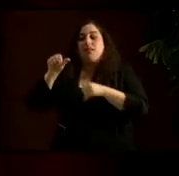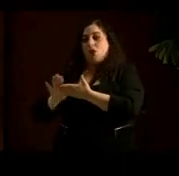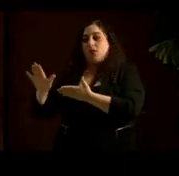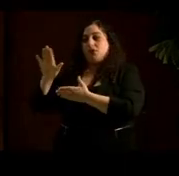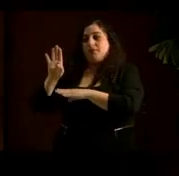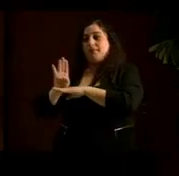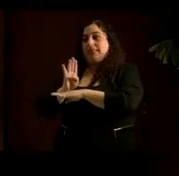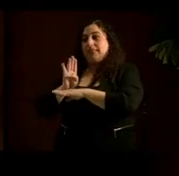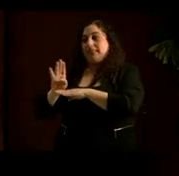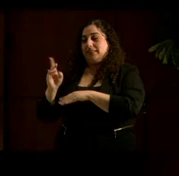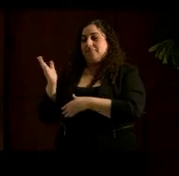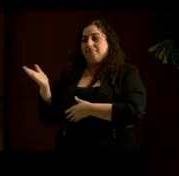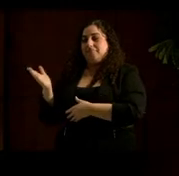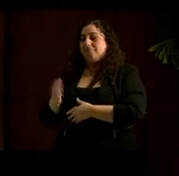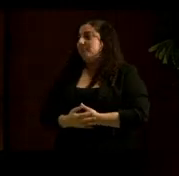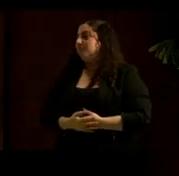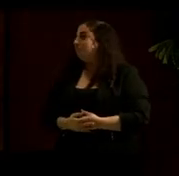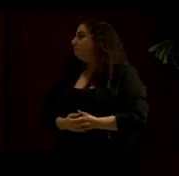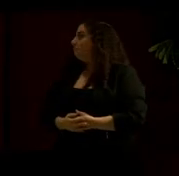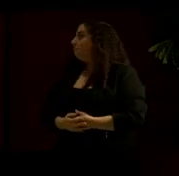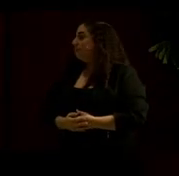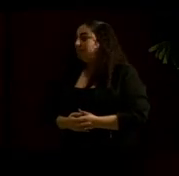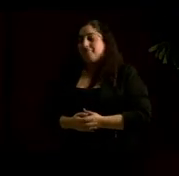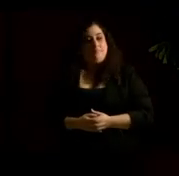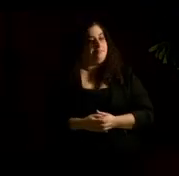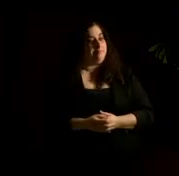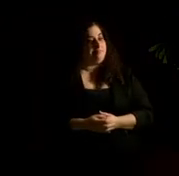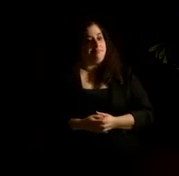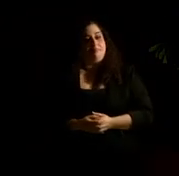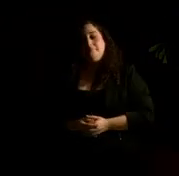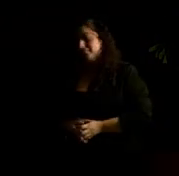Award. From the Fowler College of Business.